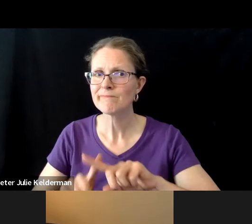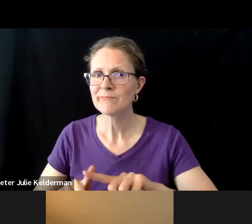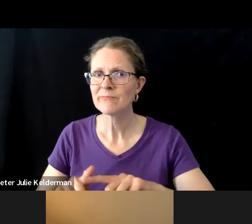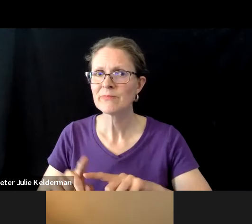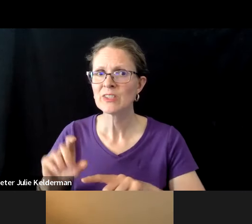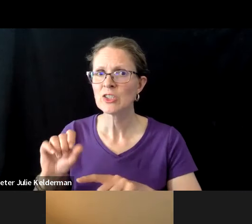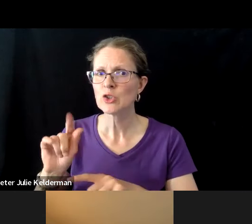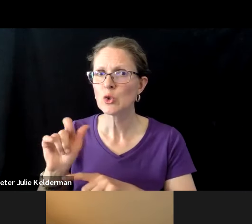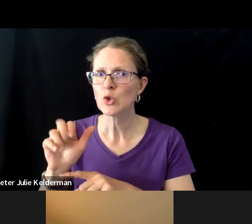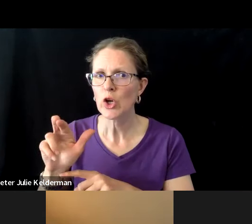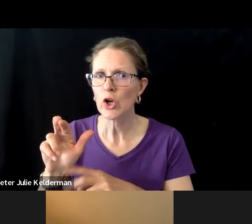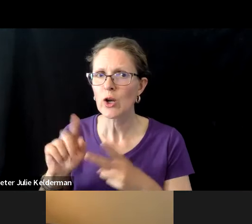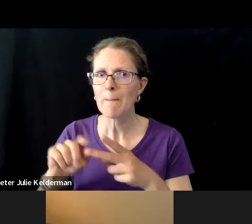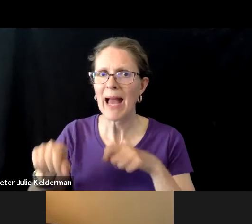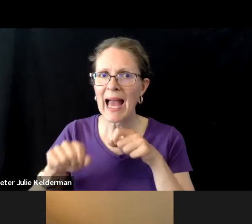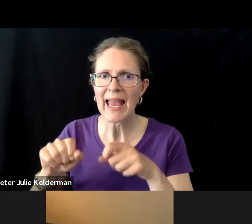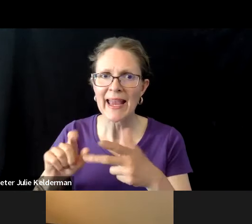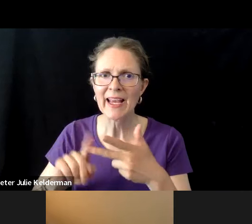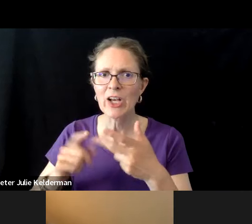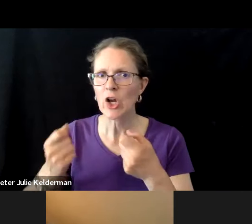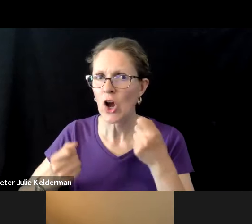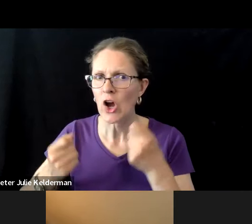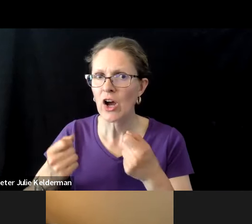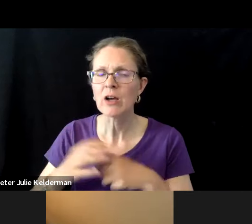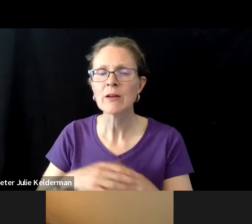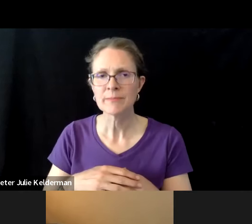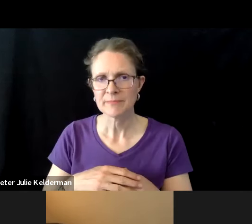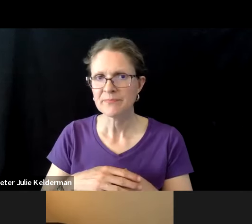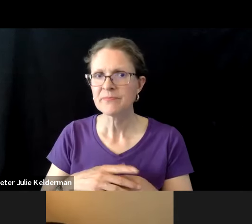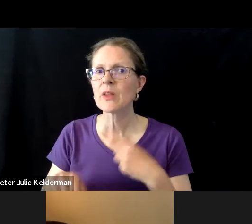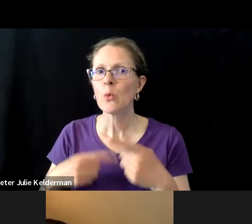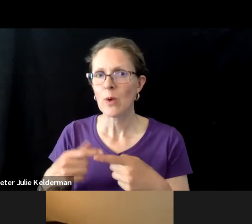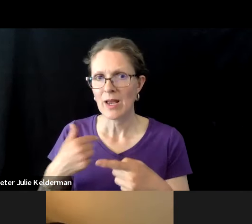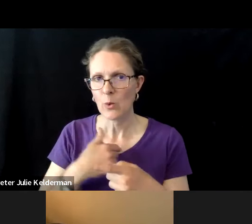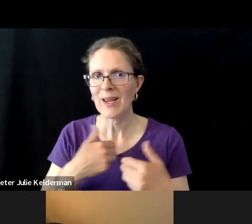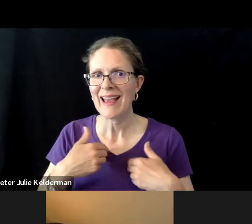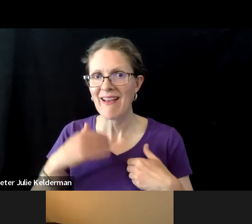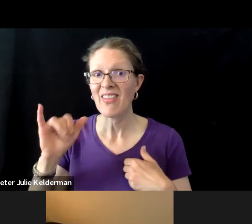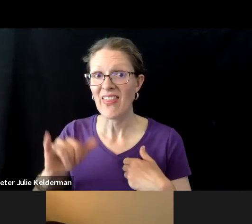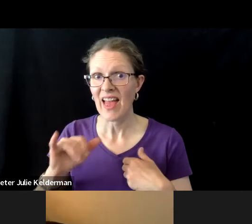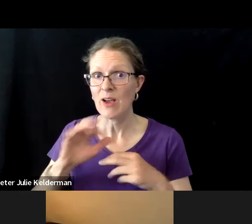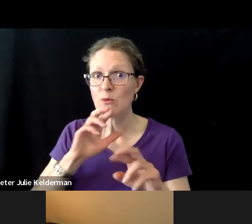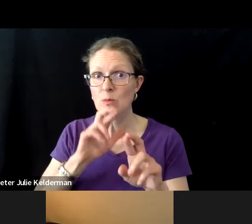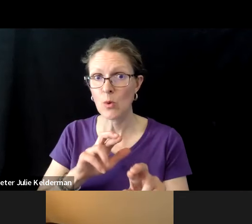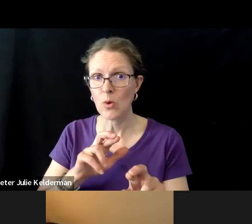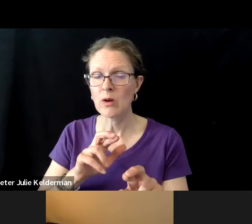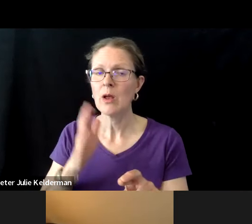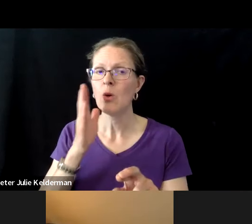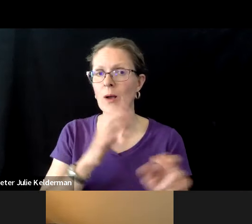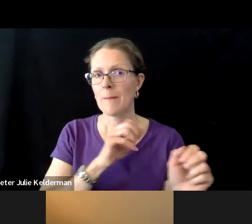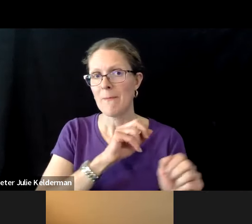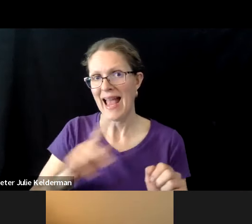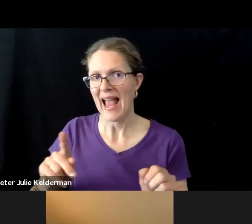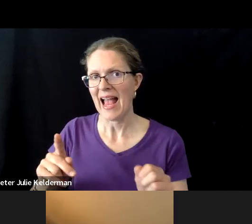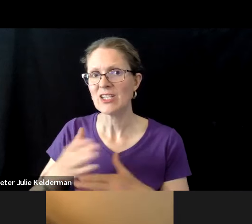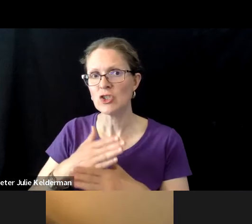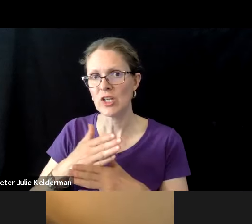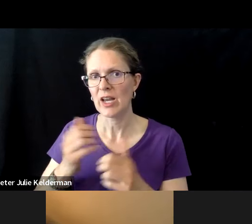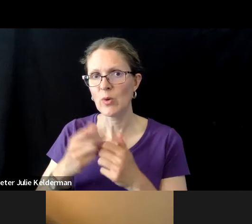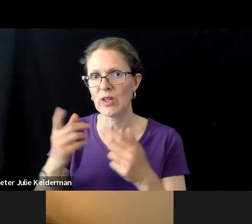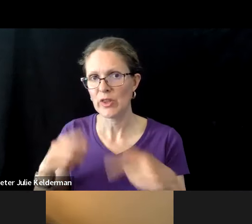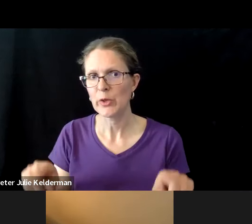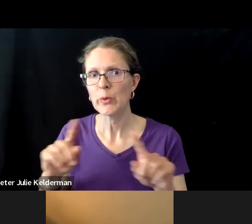and bikes and cars. So once we have that full report, we will absolutely come back and share it.